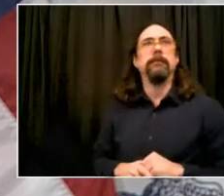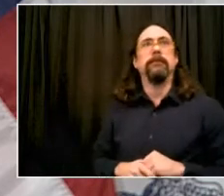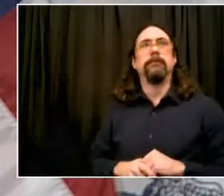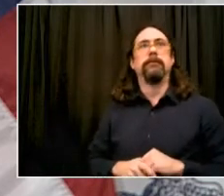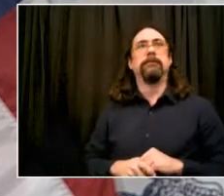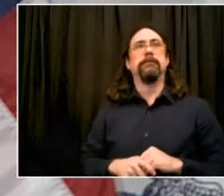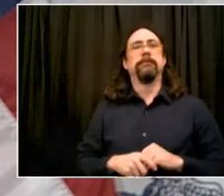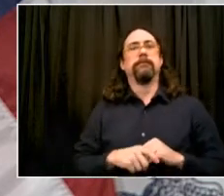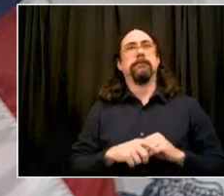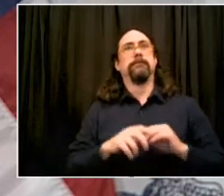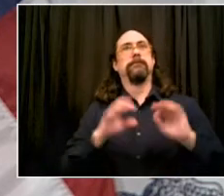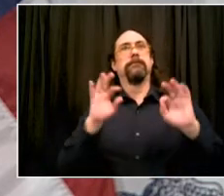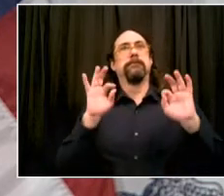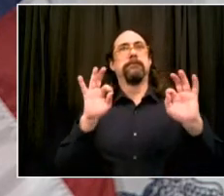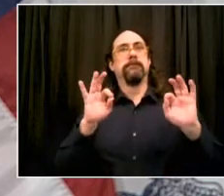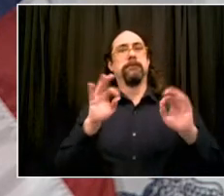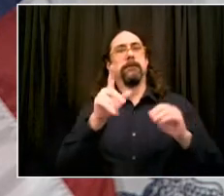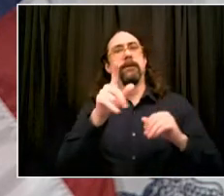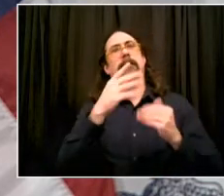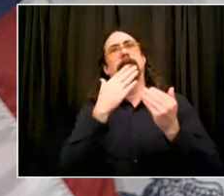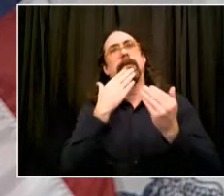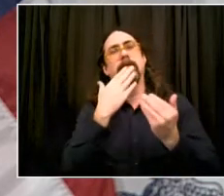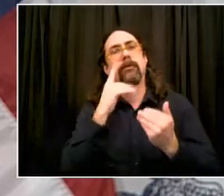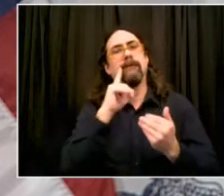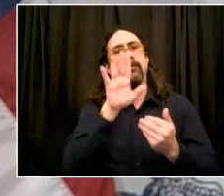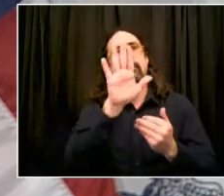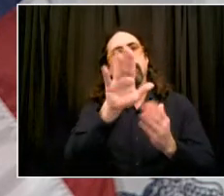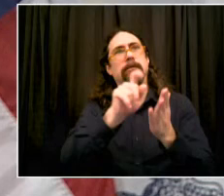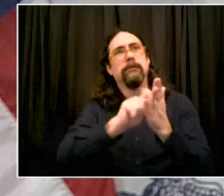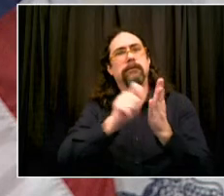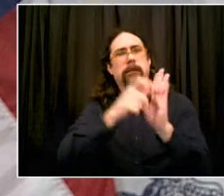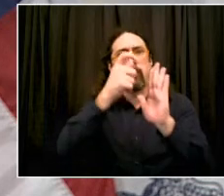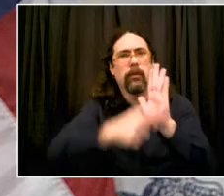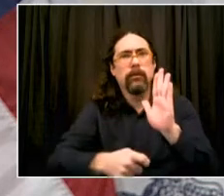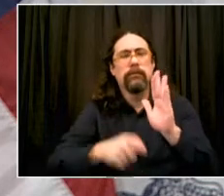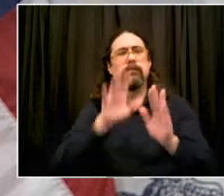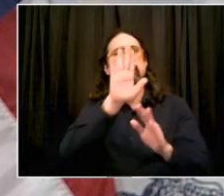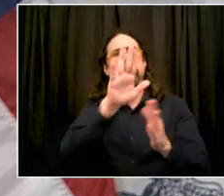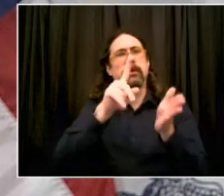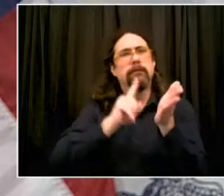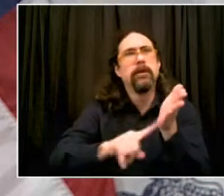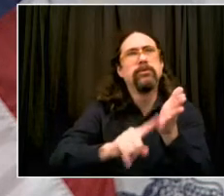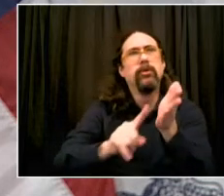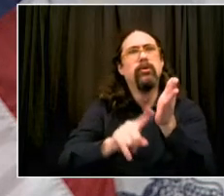who was the highlight of the investigation has been fired, and that is a very important step.